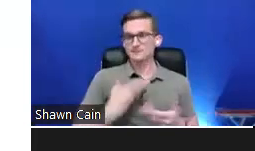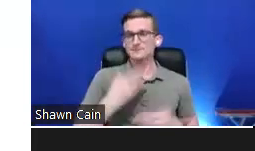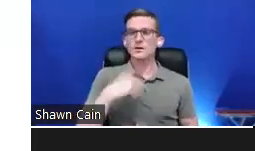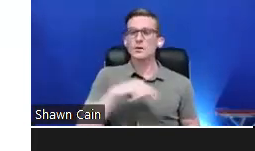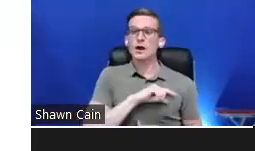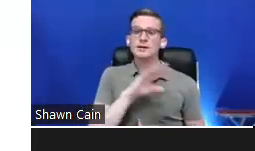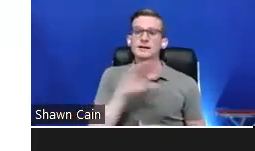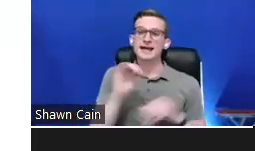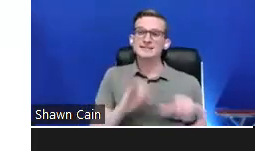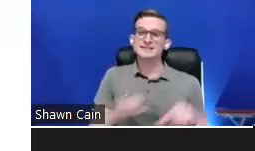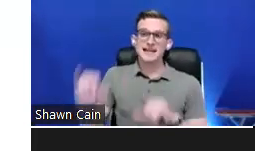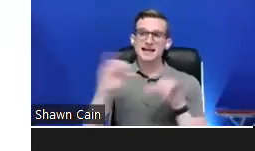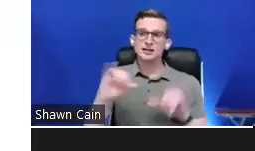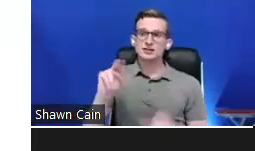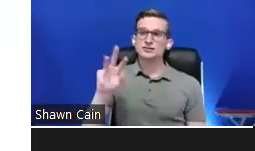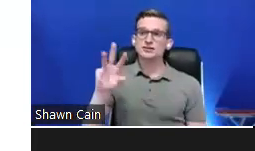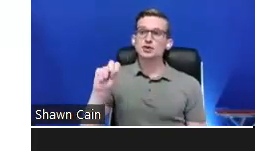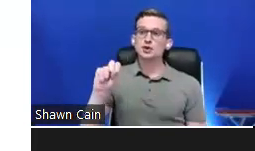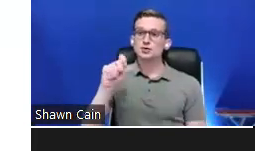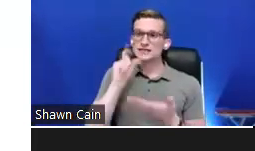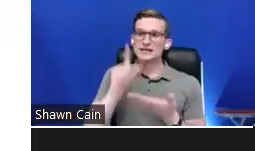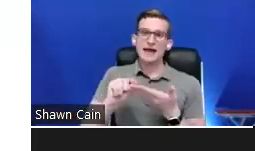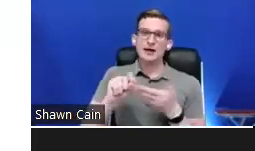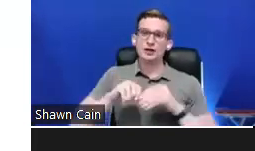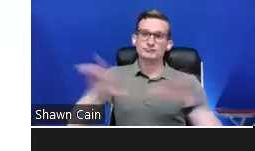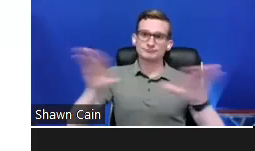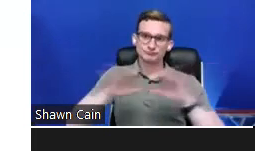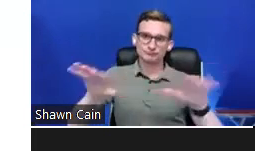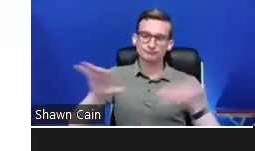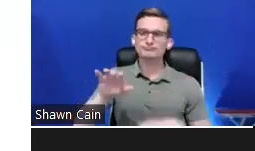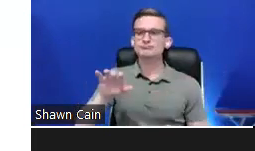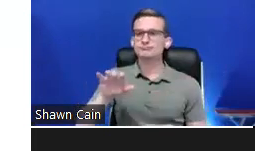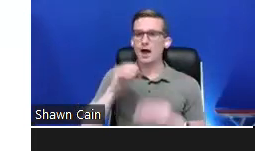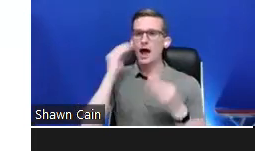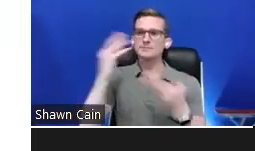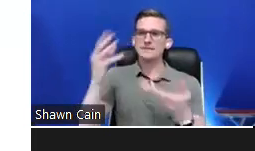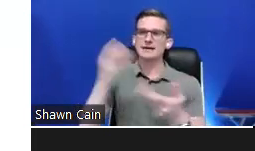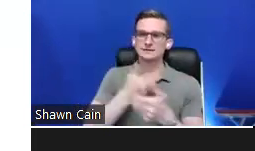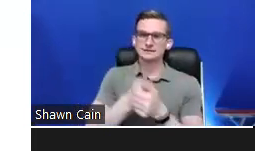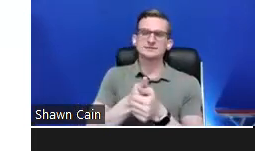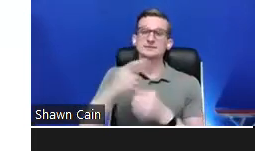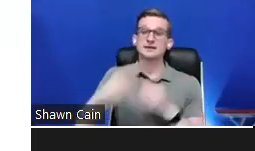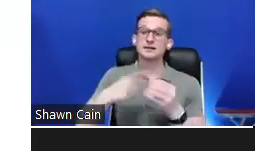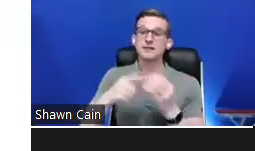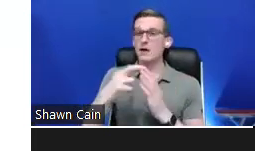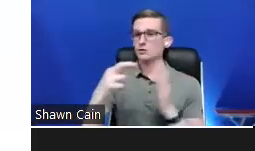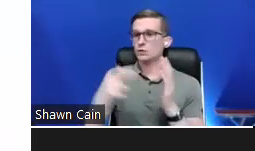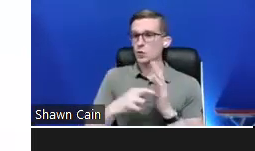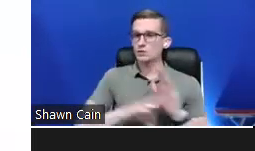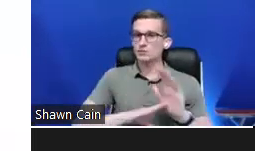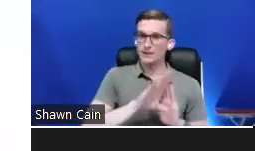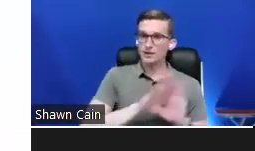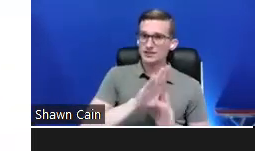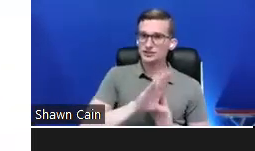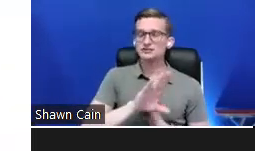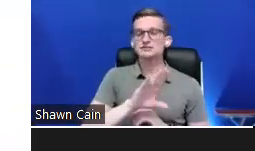Standards newsletter, where we will be sending out updates periodically regarding our rule promulgation, as well